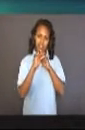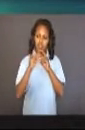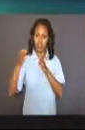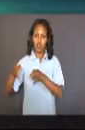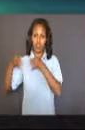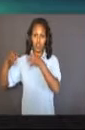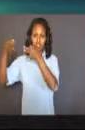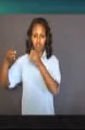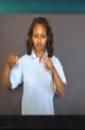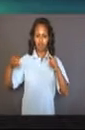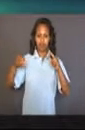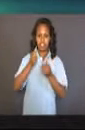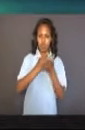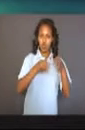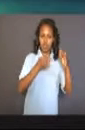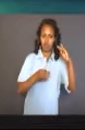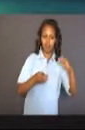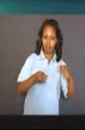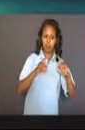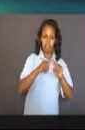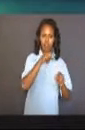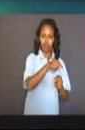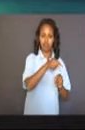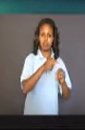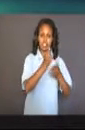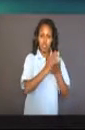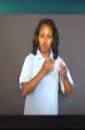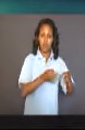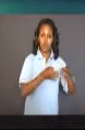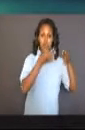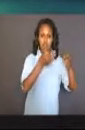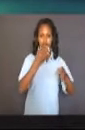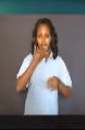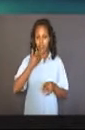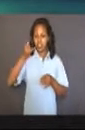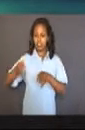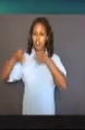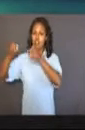conductors, but much better than insulators.